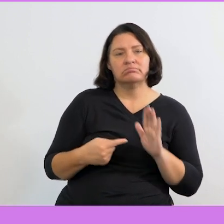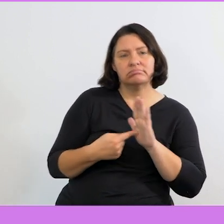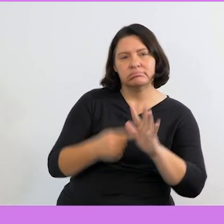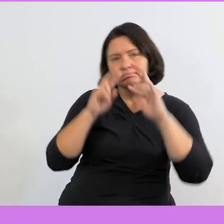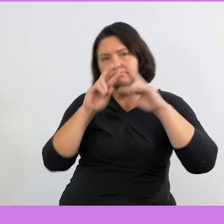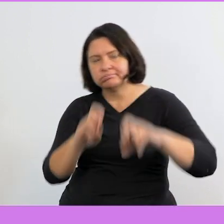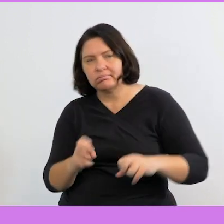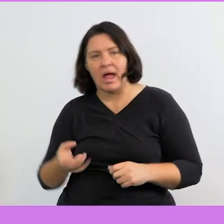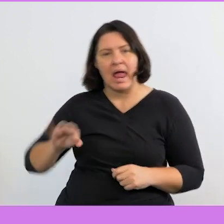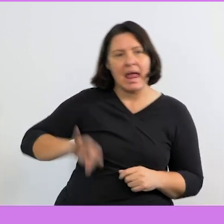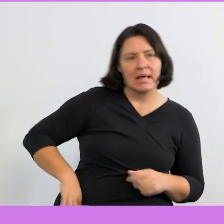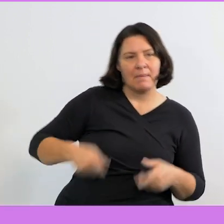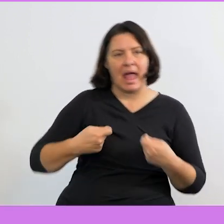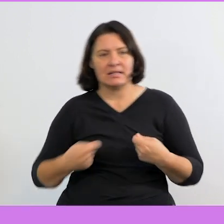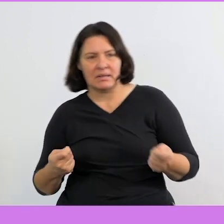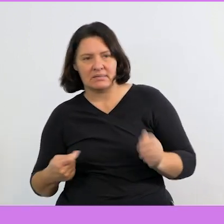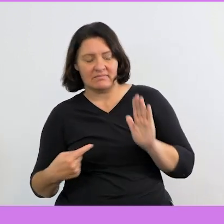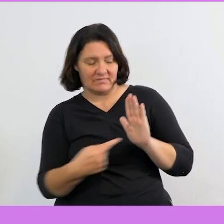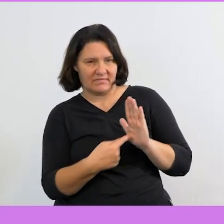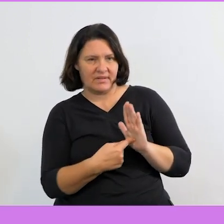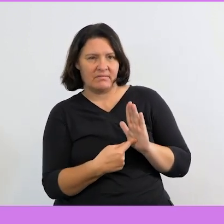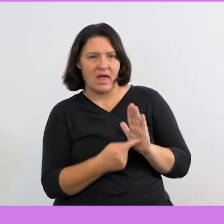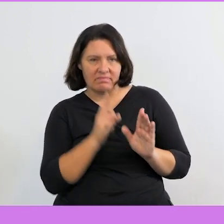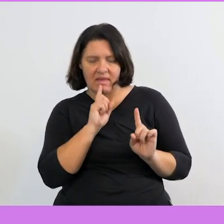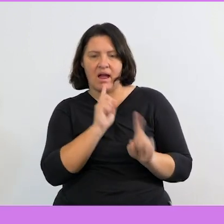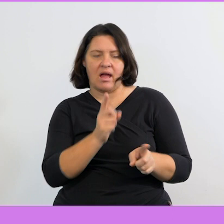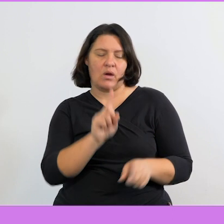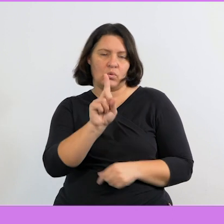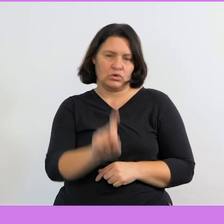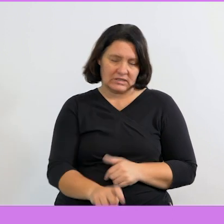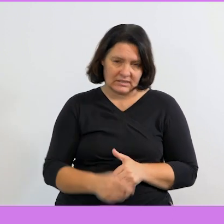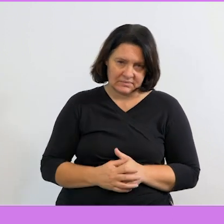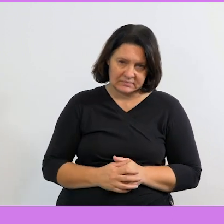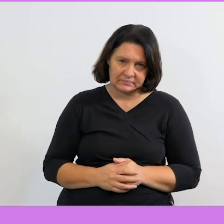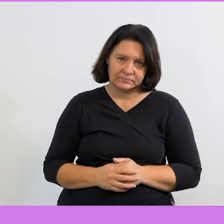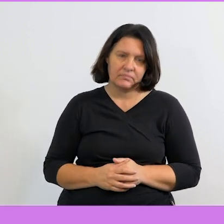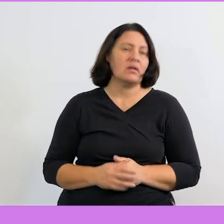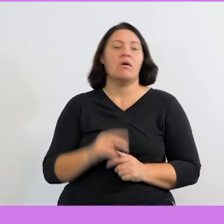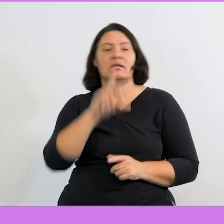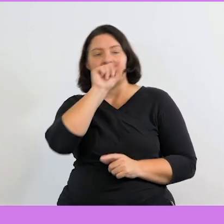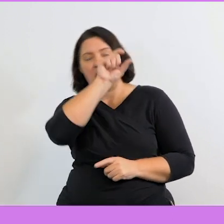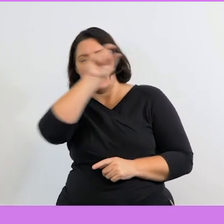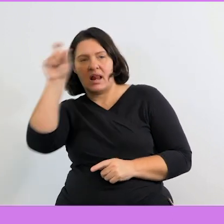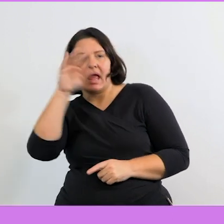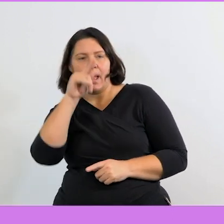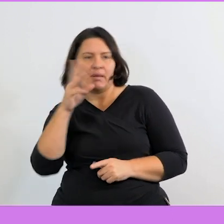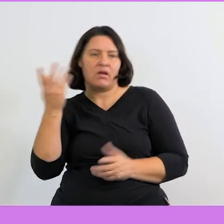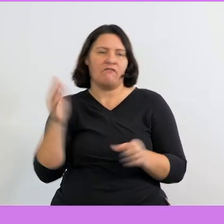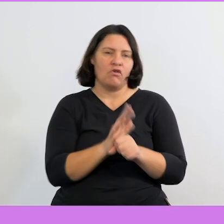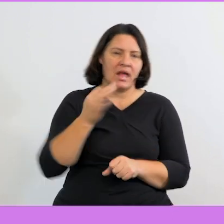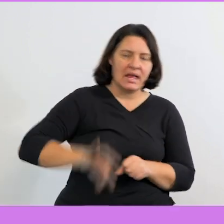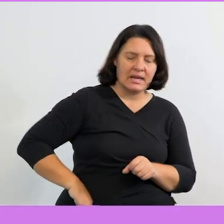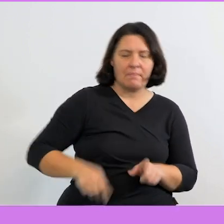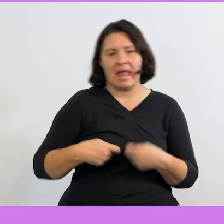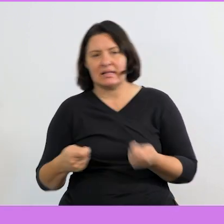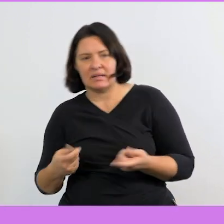below and answer the question. Right, so looking at the graph, there's the title, always important. Title of the graph indicates that Amy's total